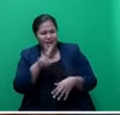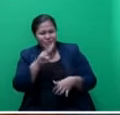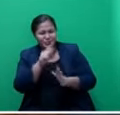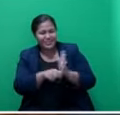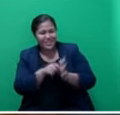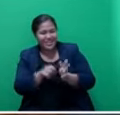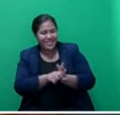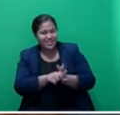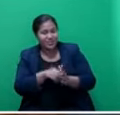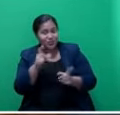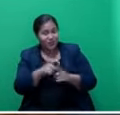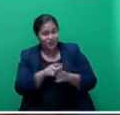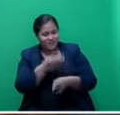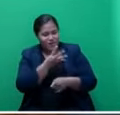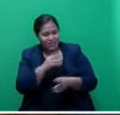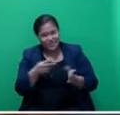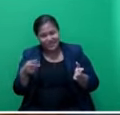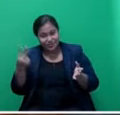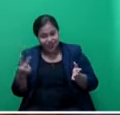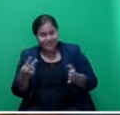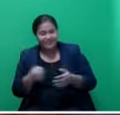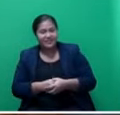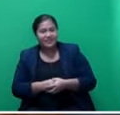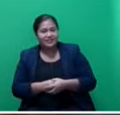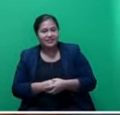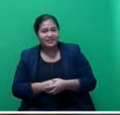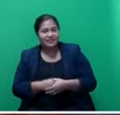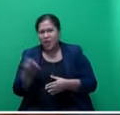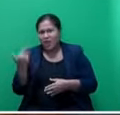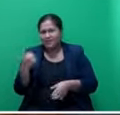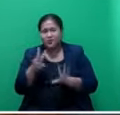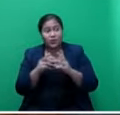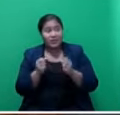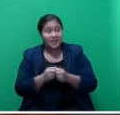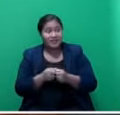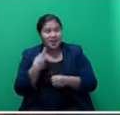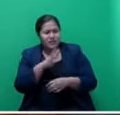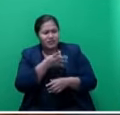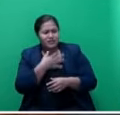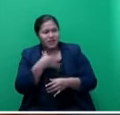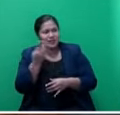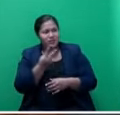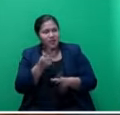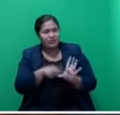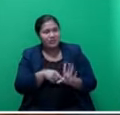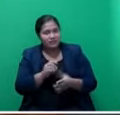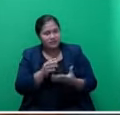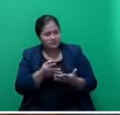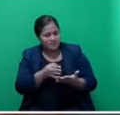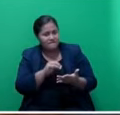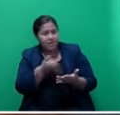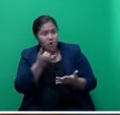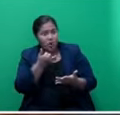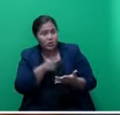are 14 and 12, respectively. Last weekend, I checked my 12-year-old's smartphone,